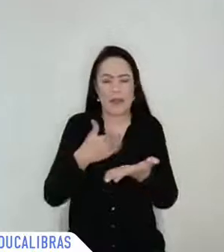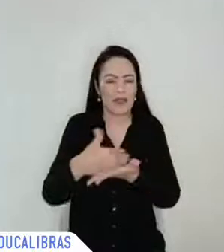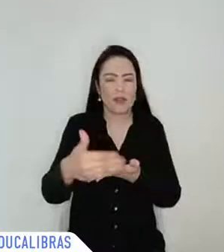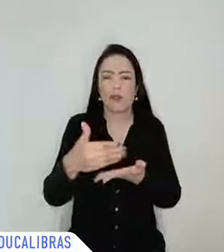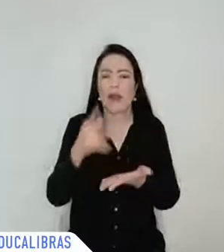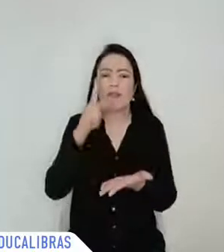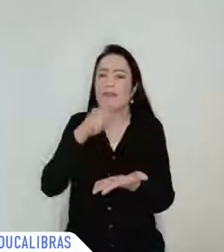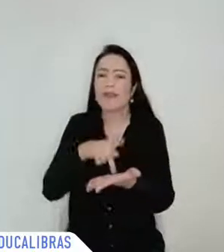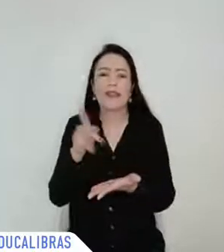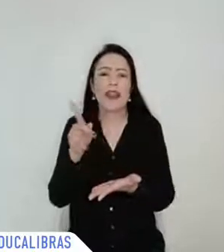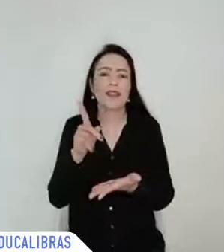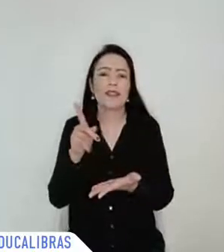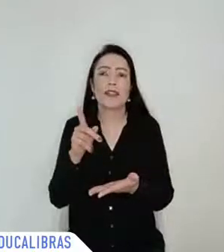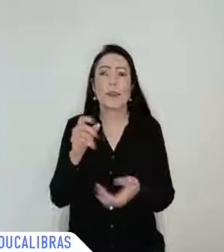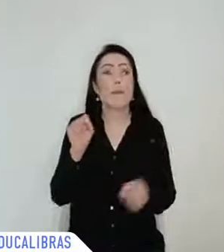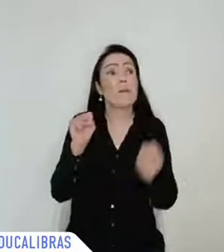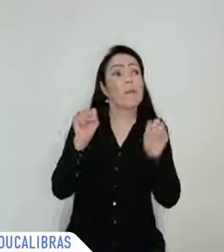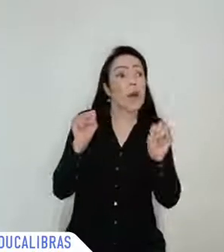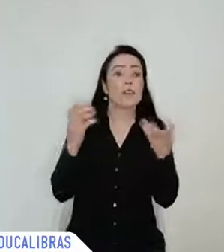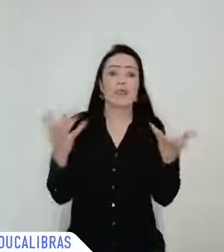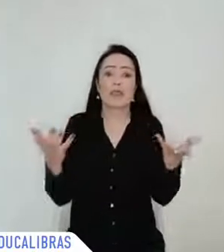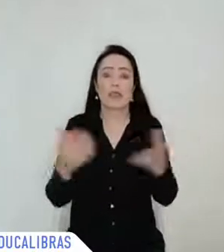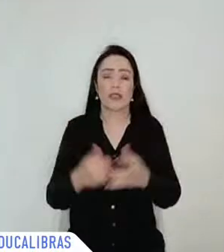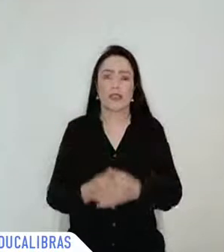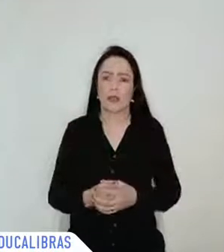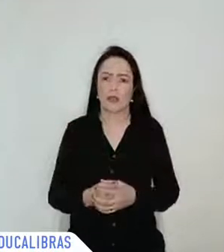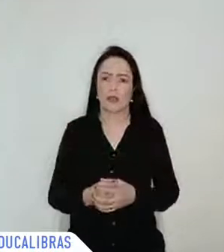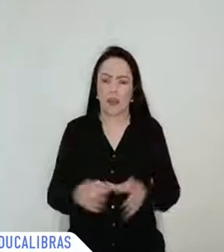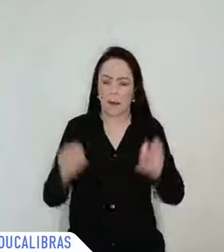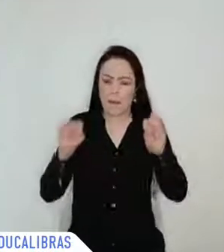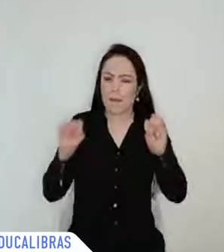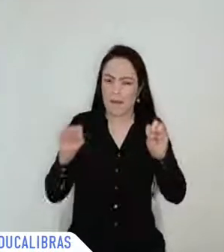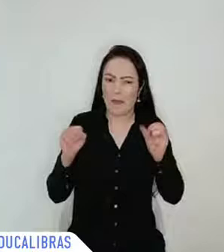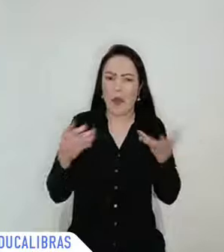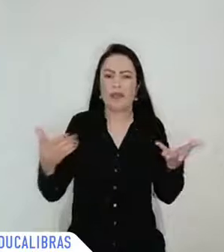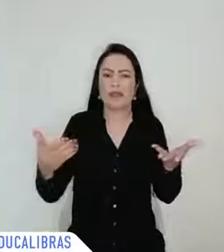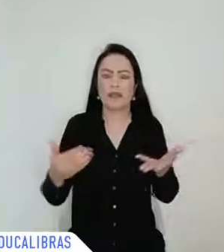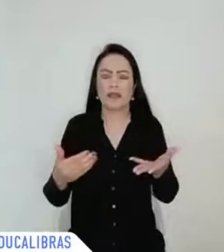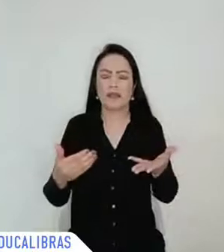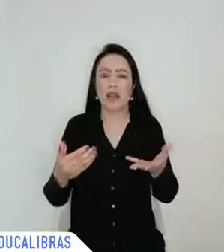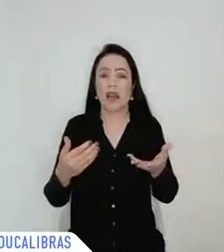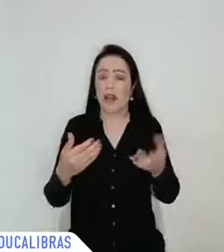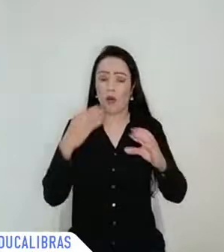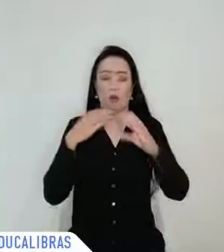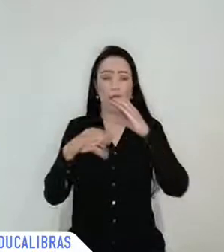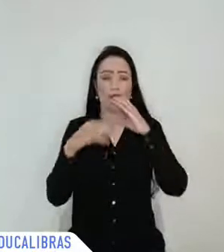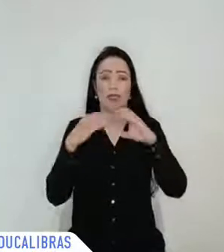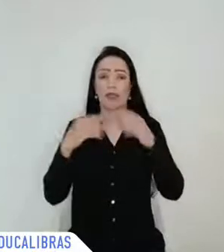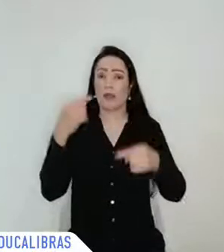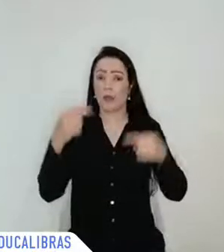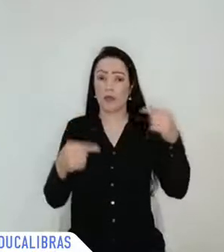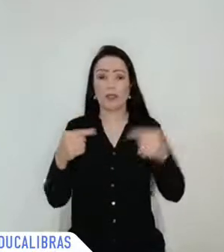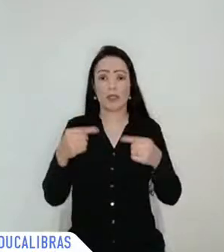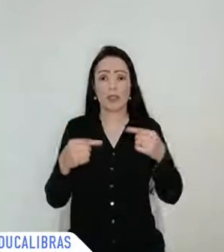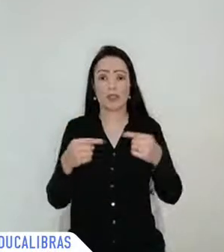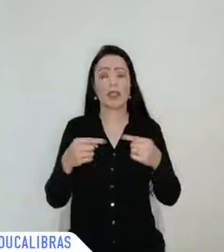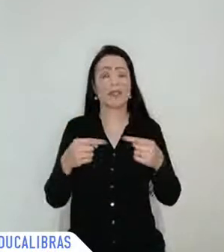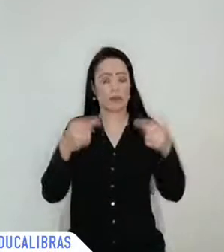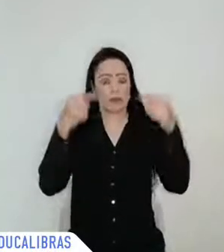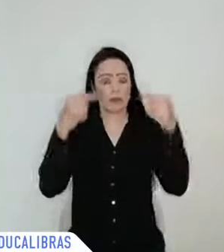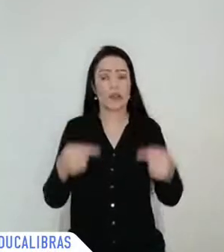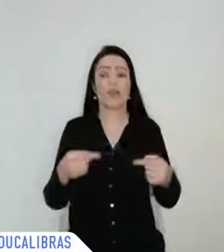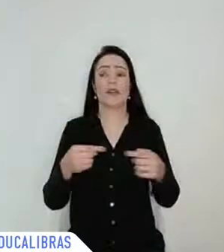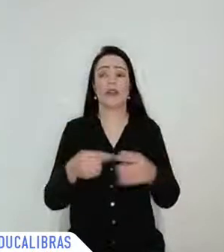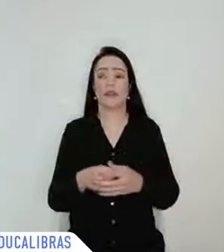but it could be the truth. So we are fighting against the truth that could be, that it is not, but